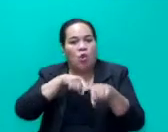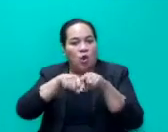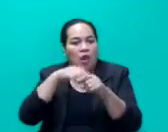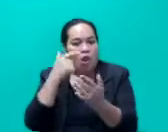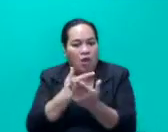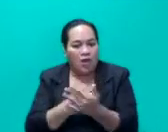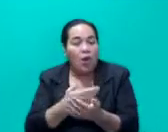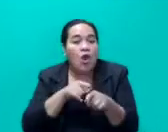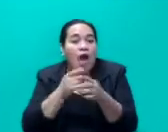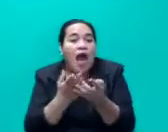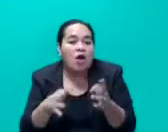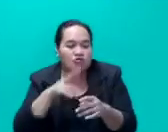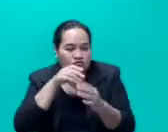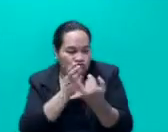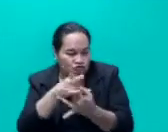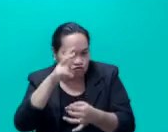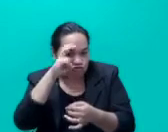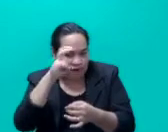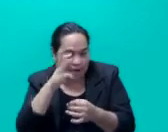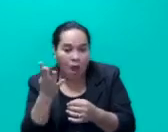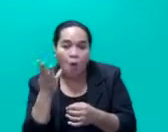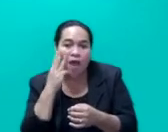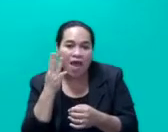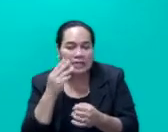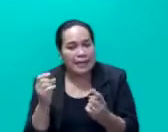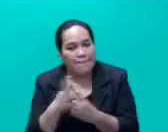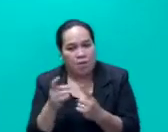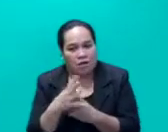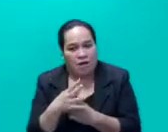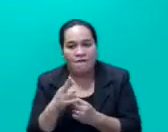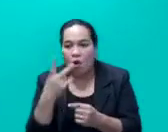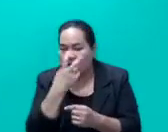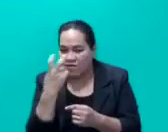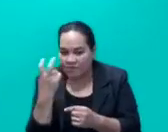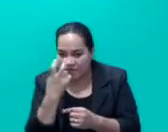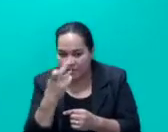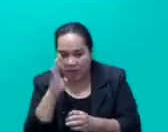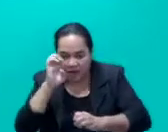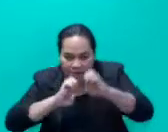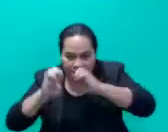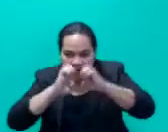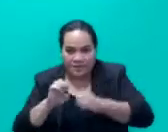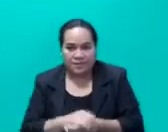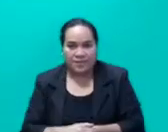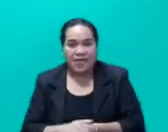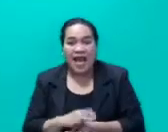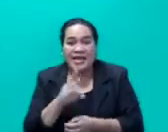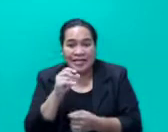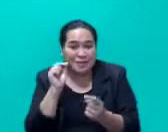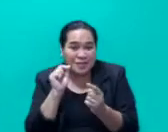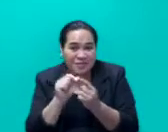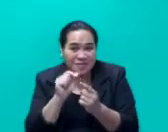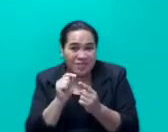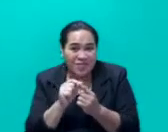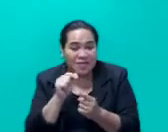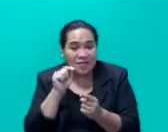through training and awareness is the most important outcome of monitoring and evaluation. Mr. Speaker says some specific monitoring and